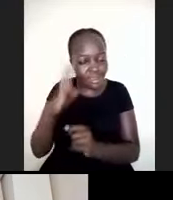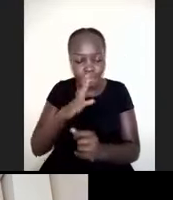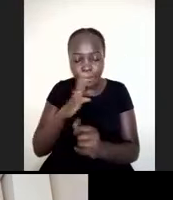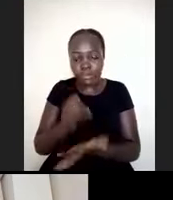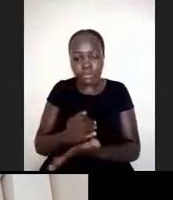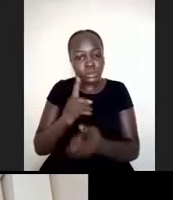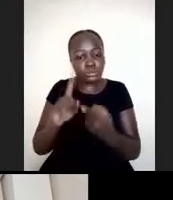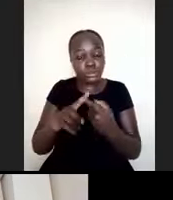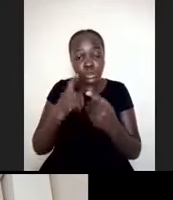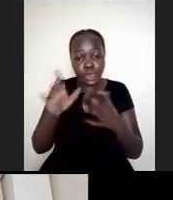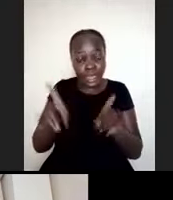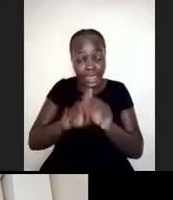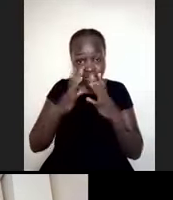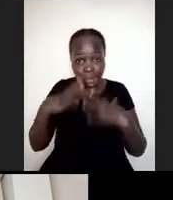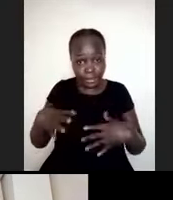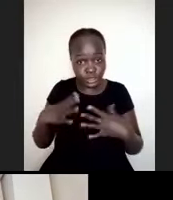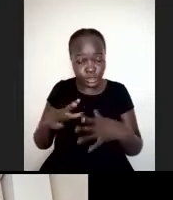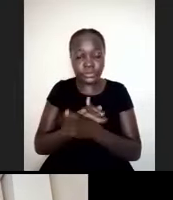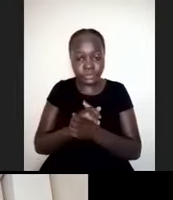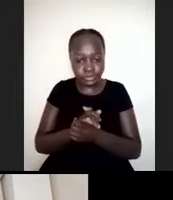person. Okay?